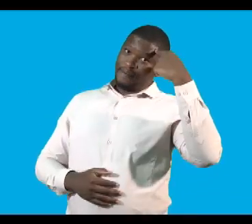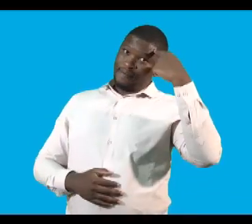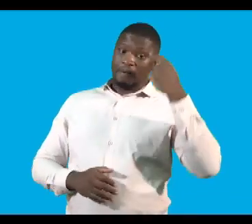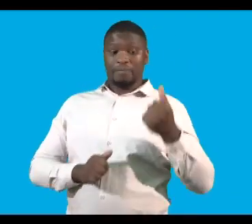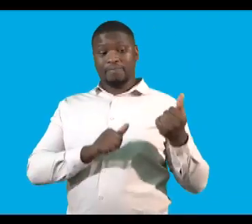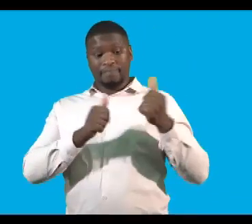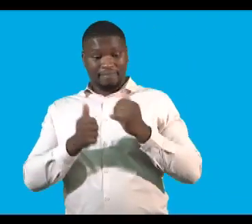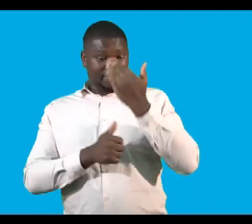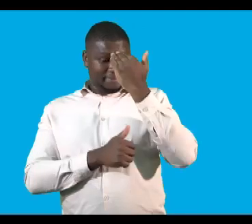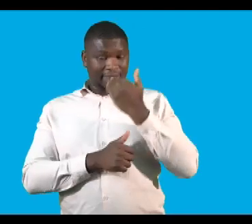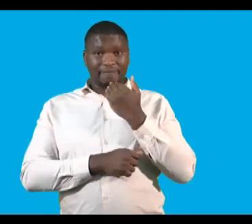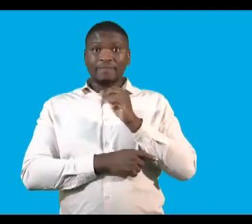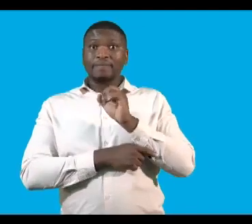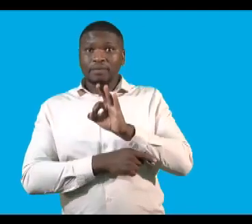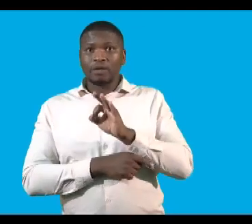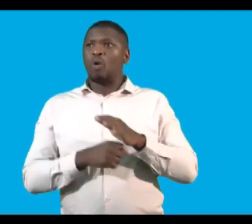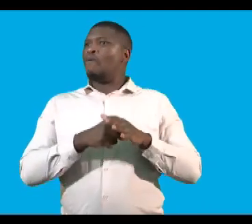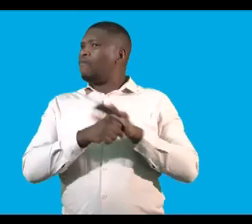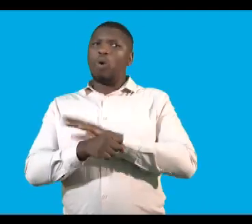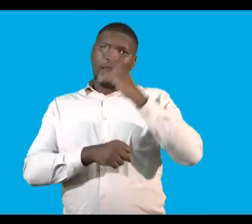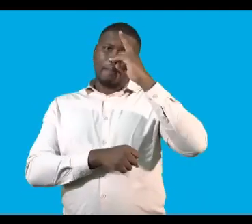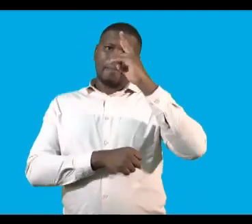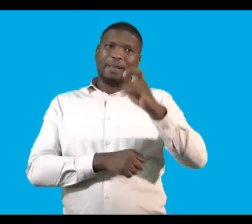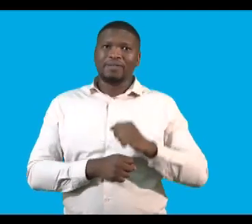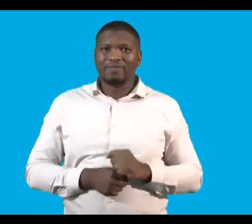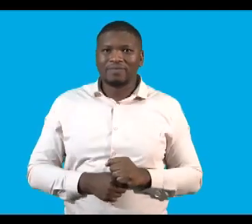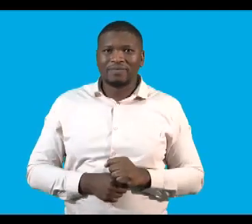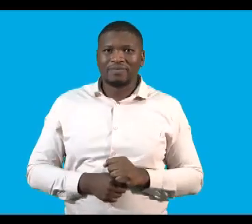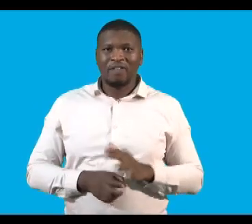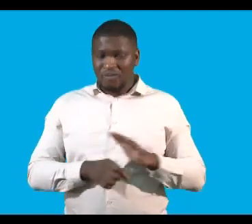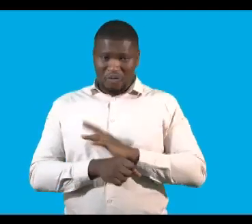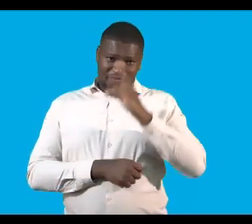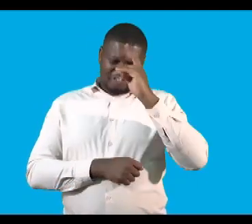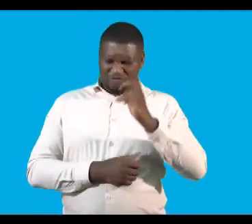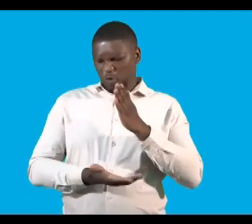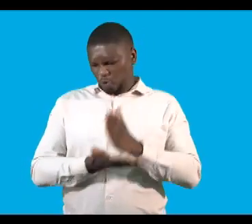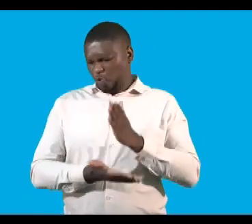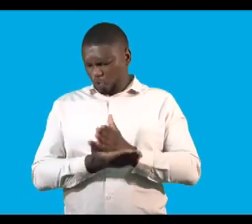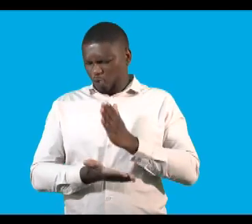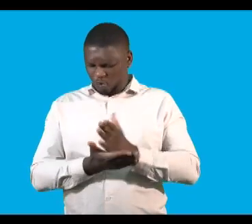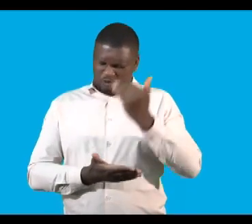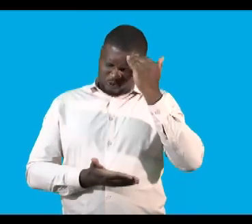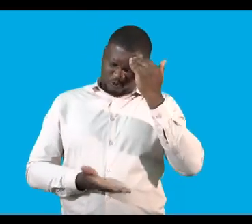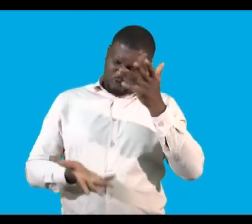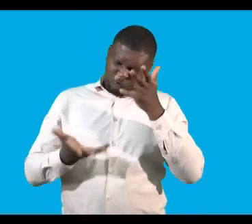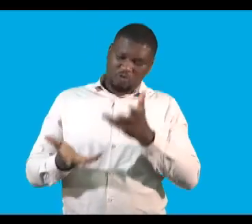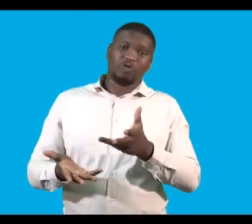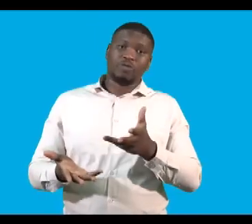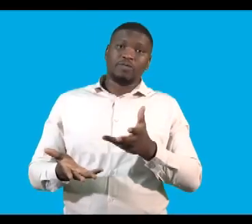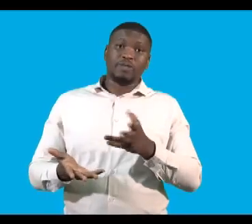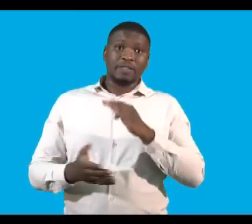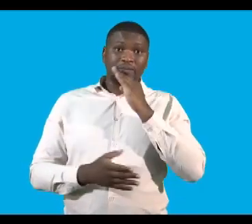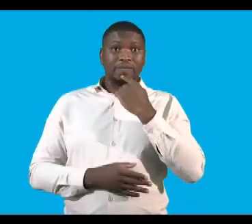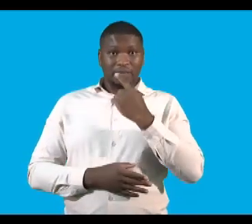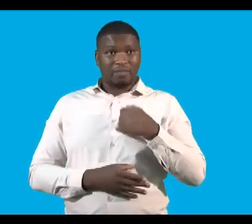frame 3, Calvin is convinced by his own argument. He asserts, he concludes his argument with an